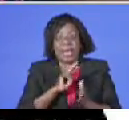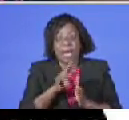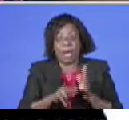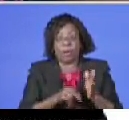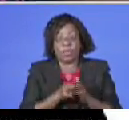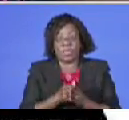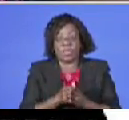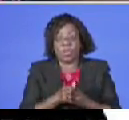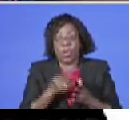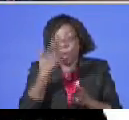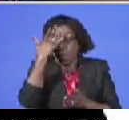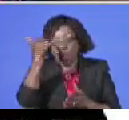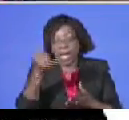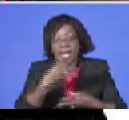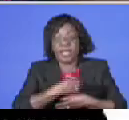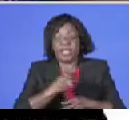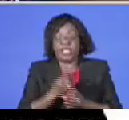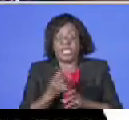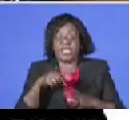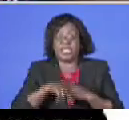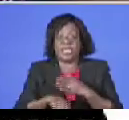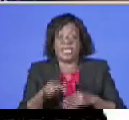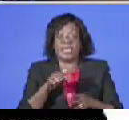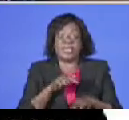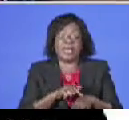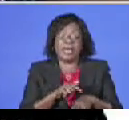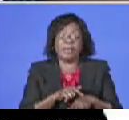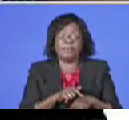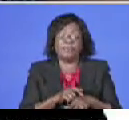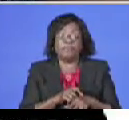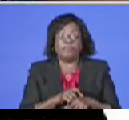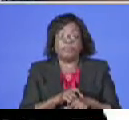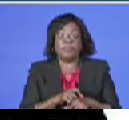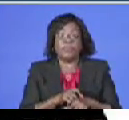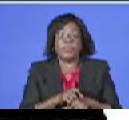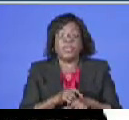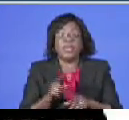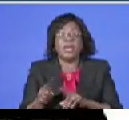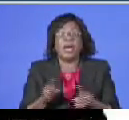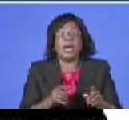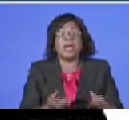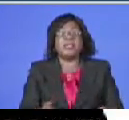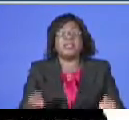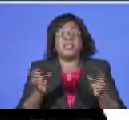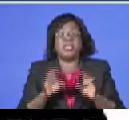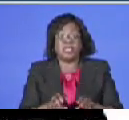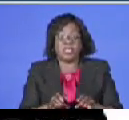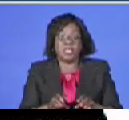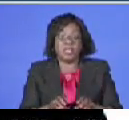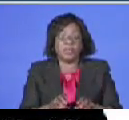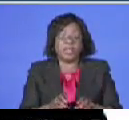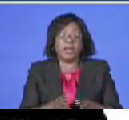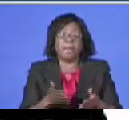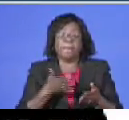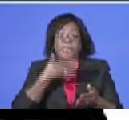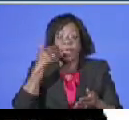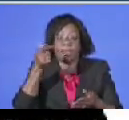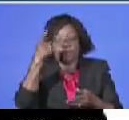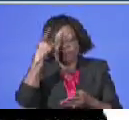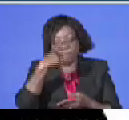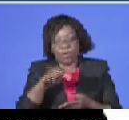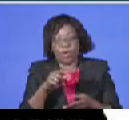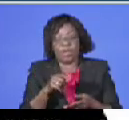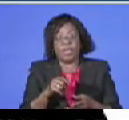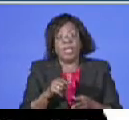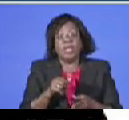for that change, if you can explain that in layman's terms for us? Keisha, as conditions become more favorable for development, the